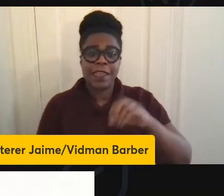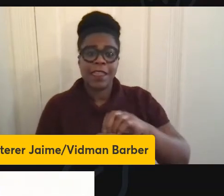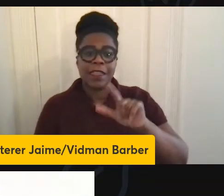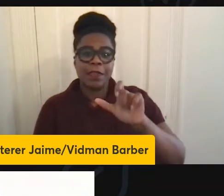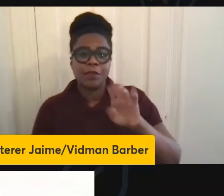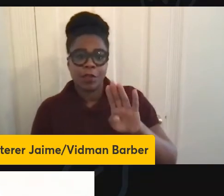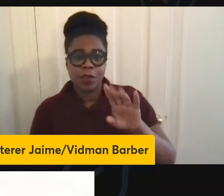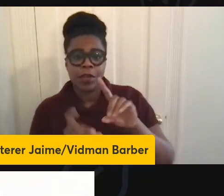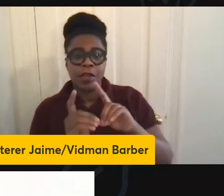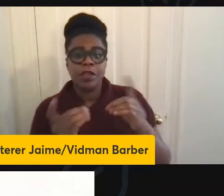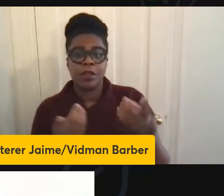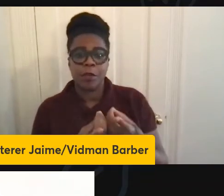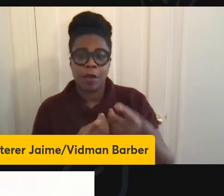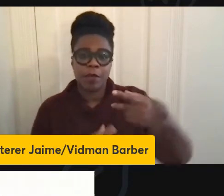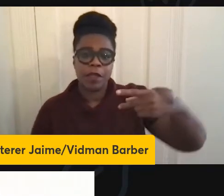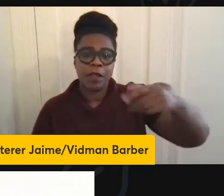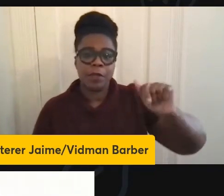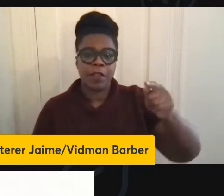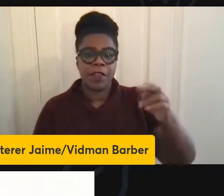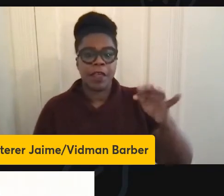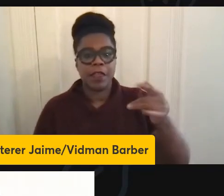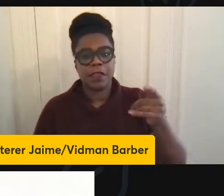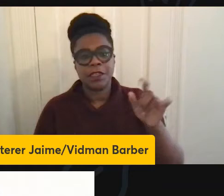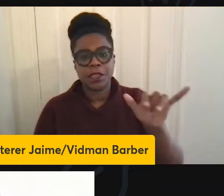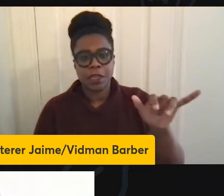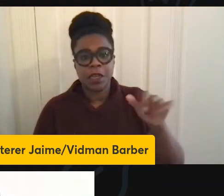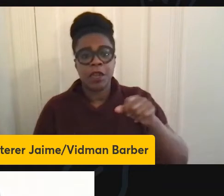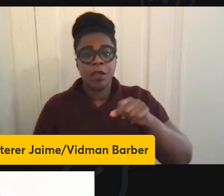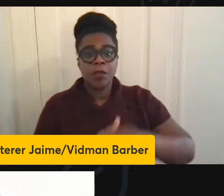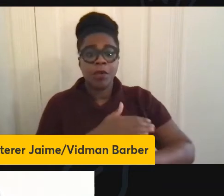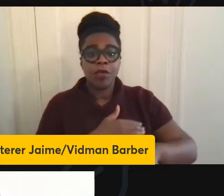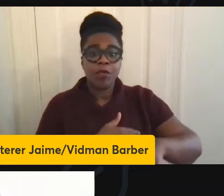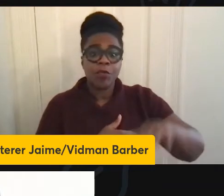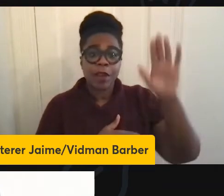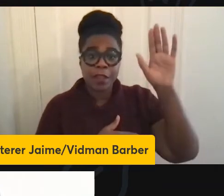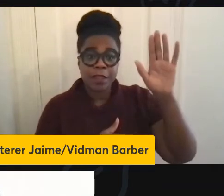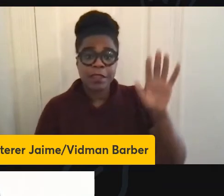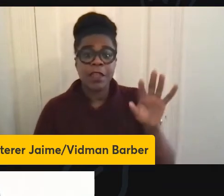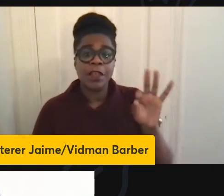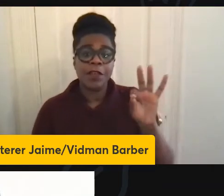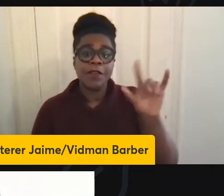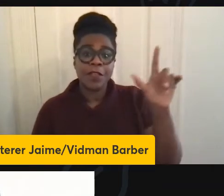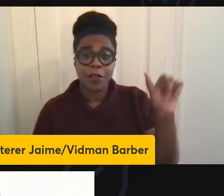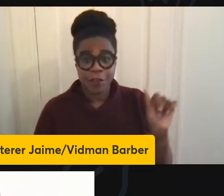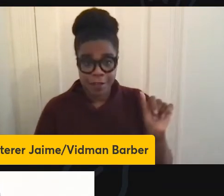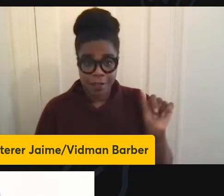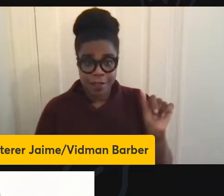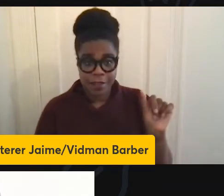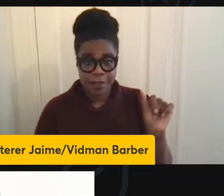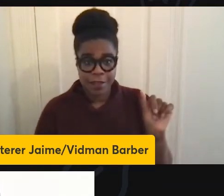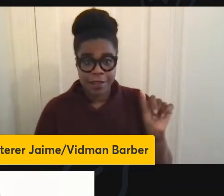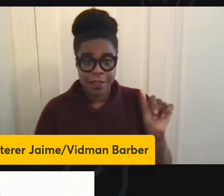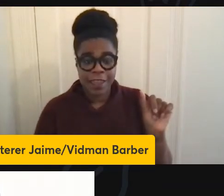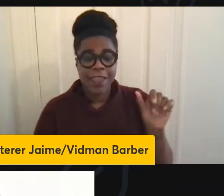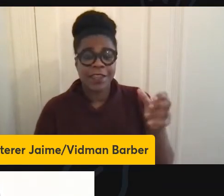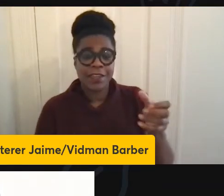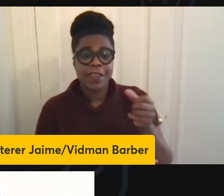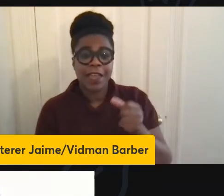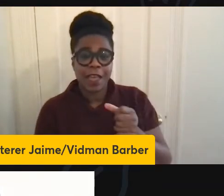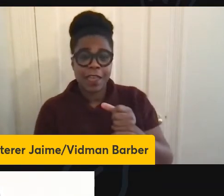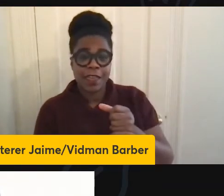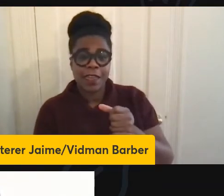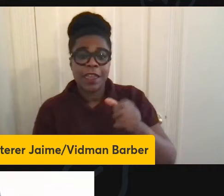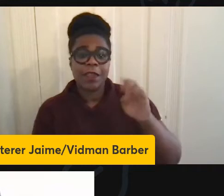the Department of Pathology. She was born and raised in Fort Lauderdale, Florida, and received her BA